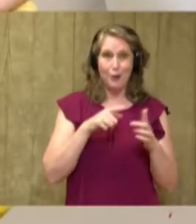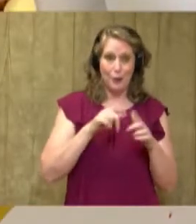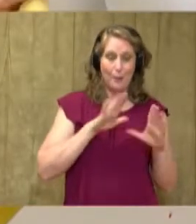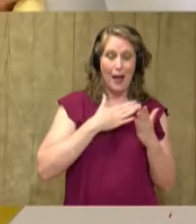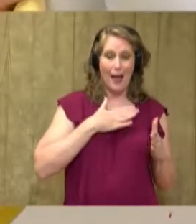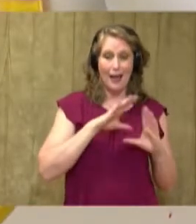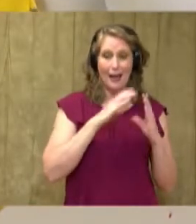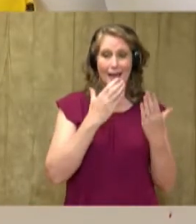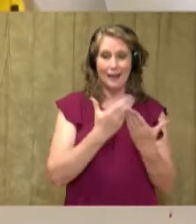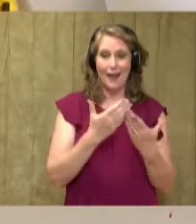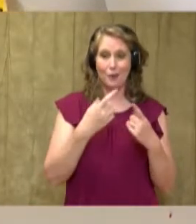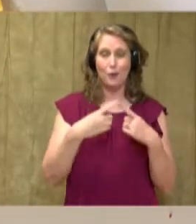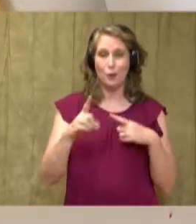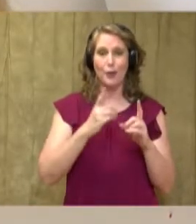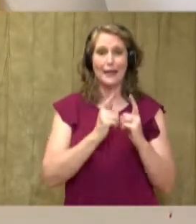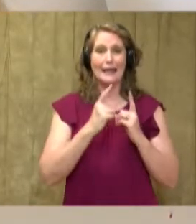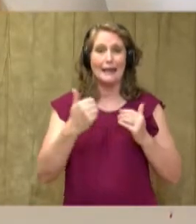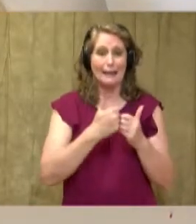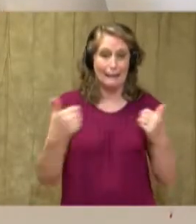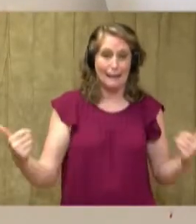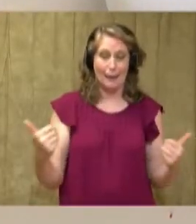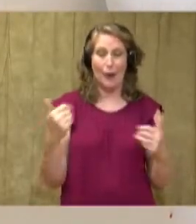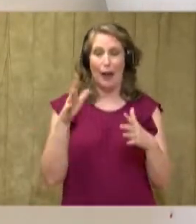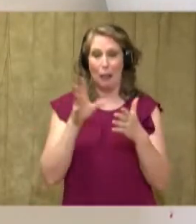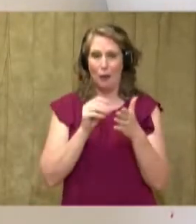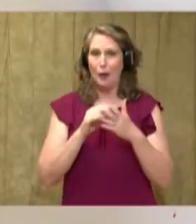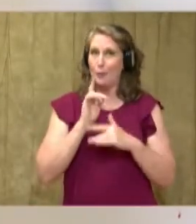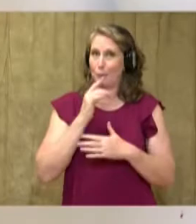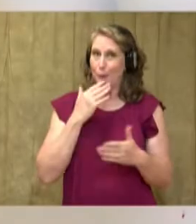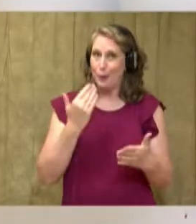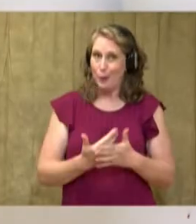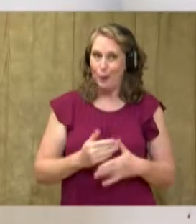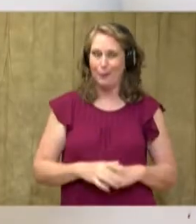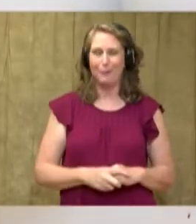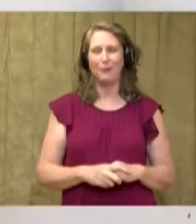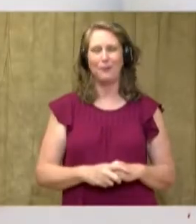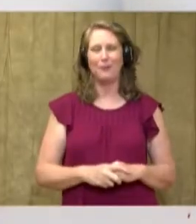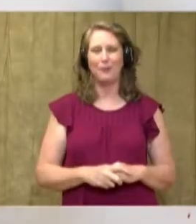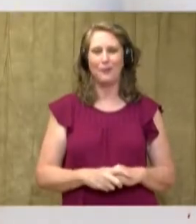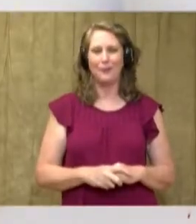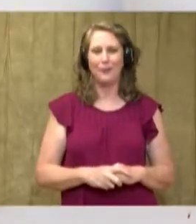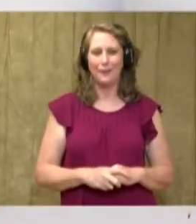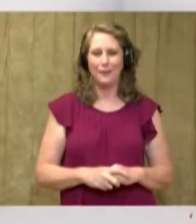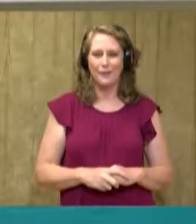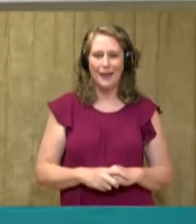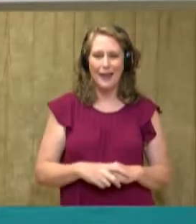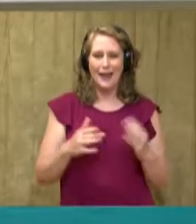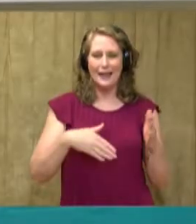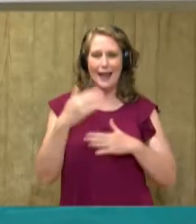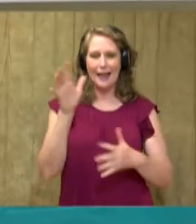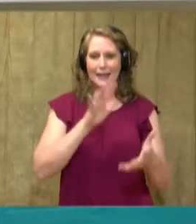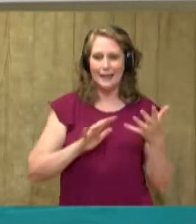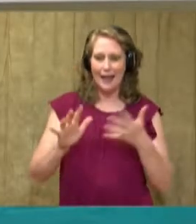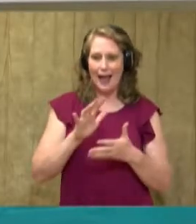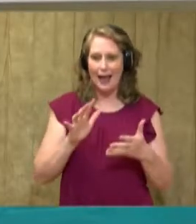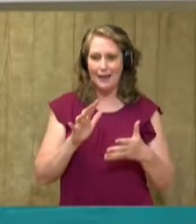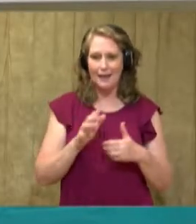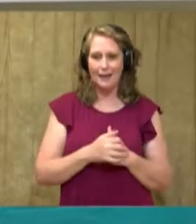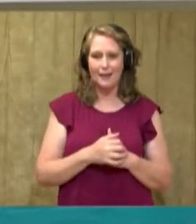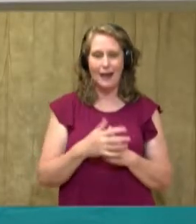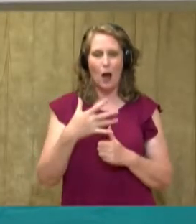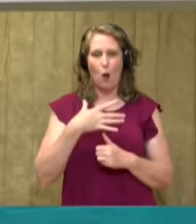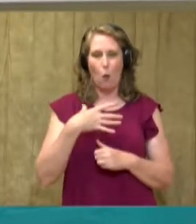class during this distance learning, and it's super, super good. So you might want to check that one out. All right, here we go. Next up, let's do a